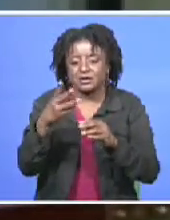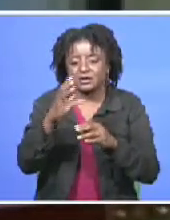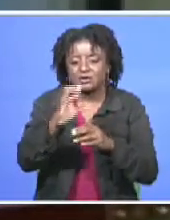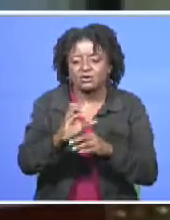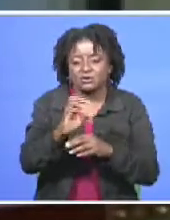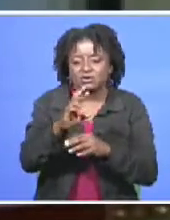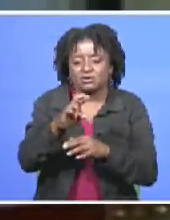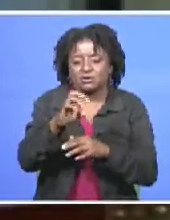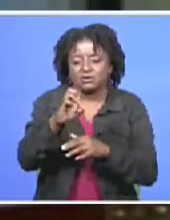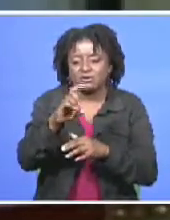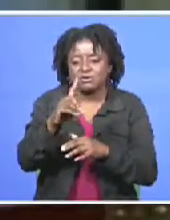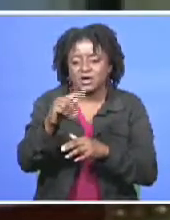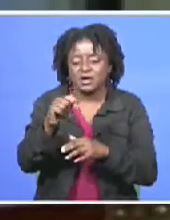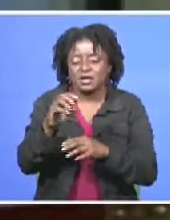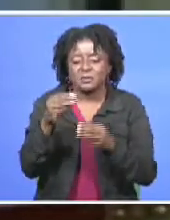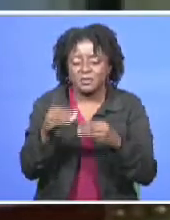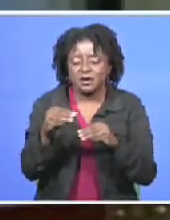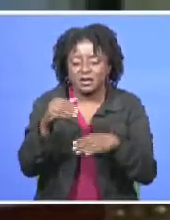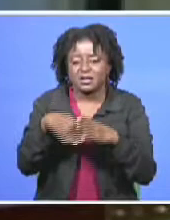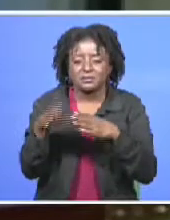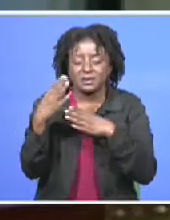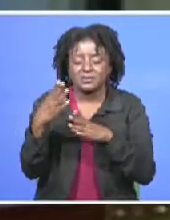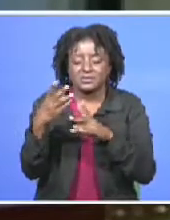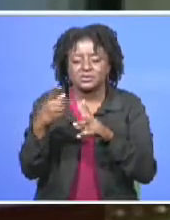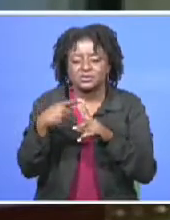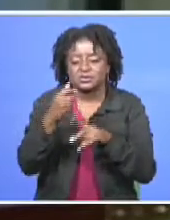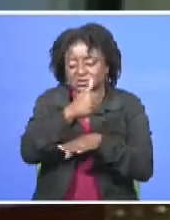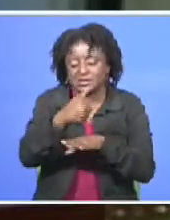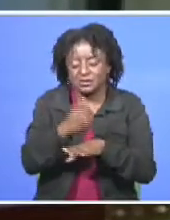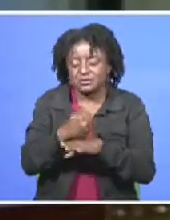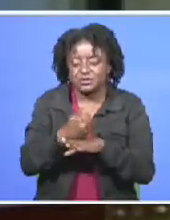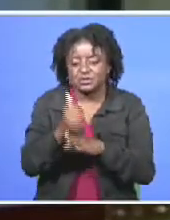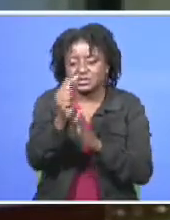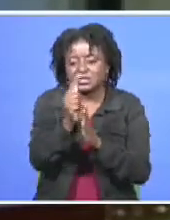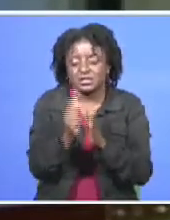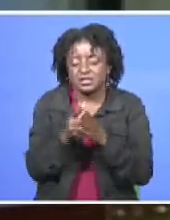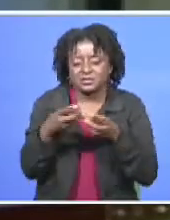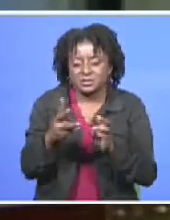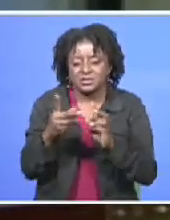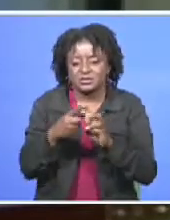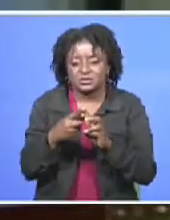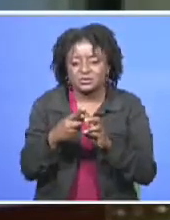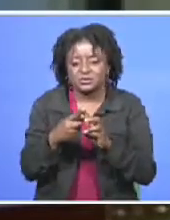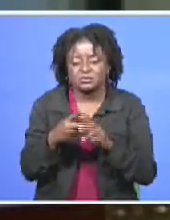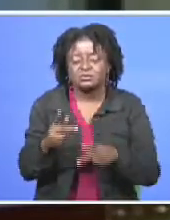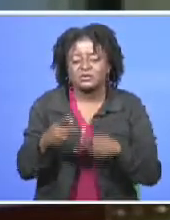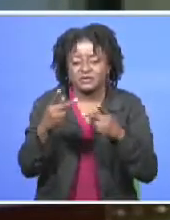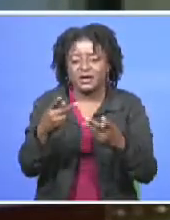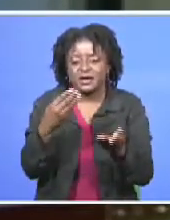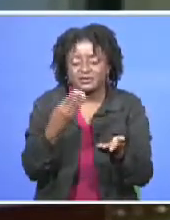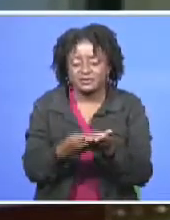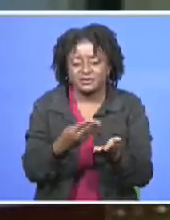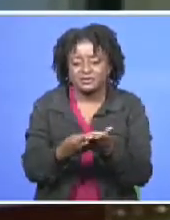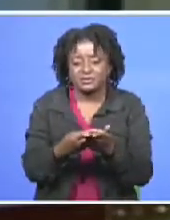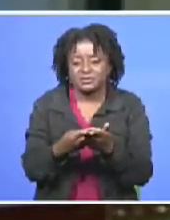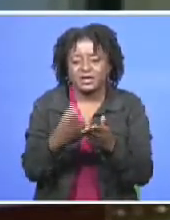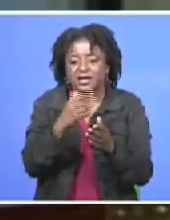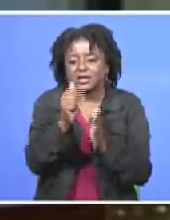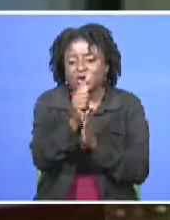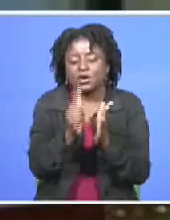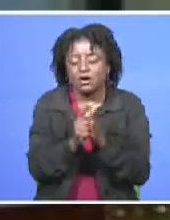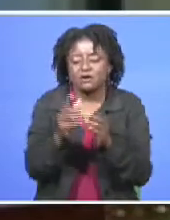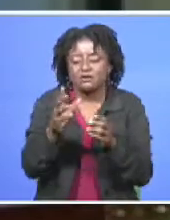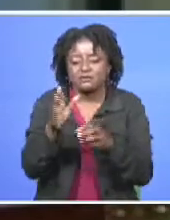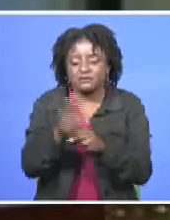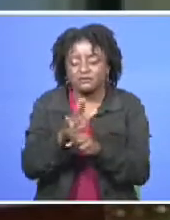do, to establish a legal method to provide verifiable and a lawful method